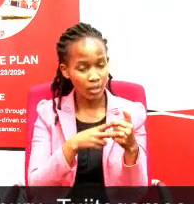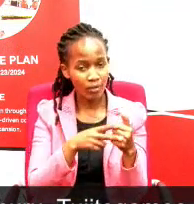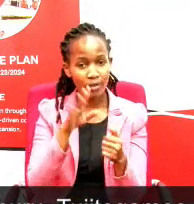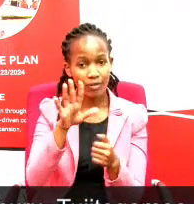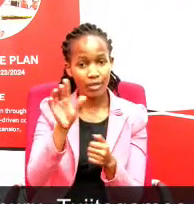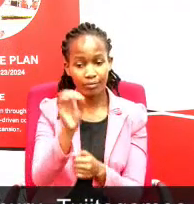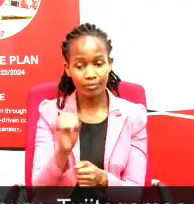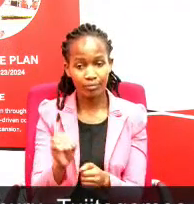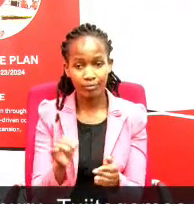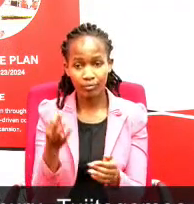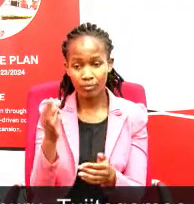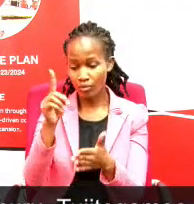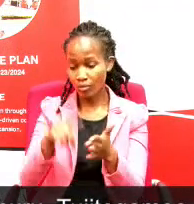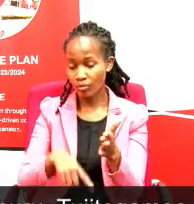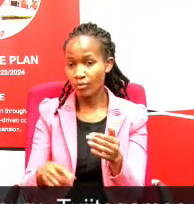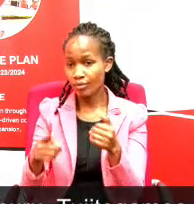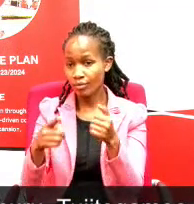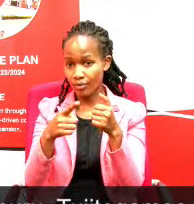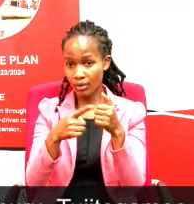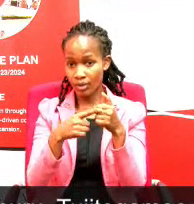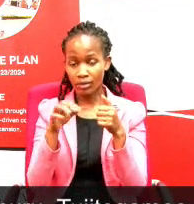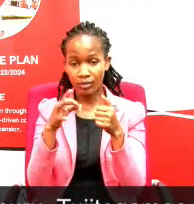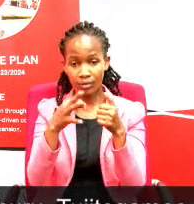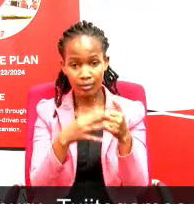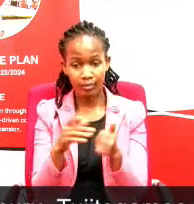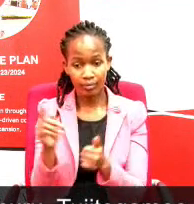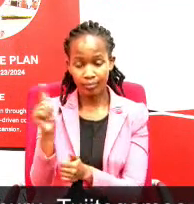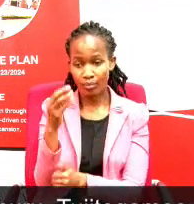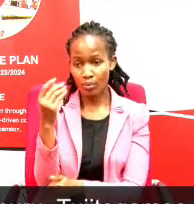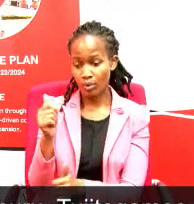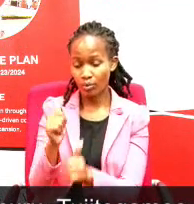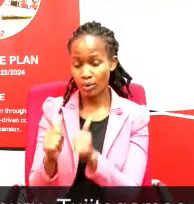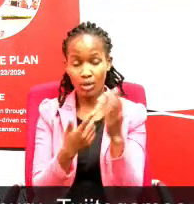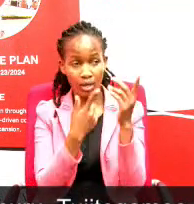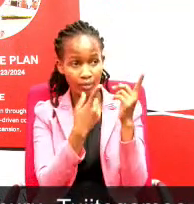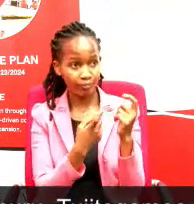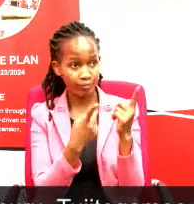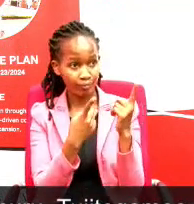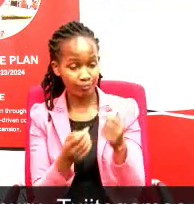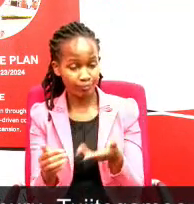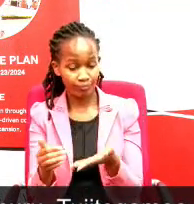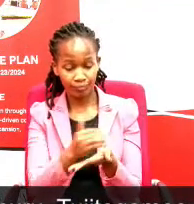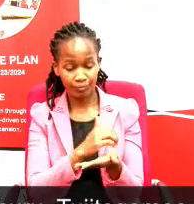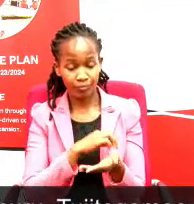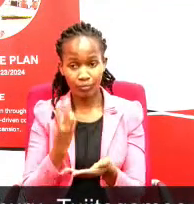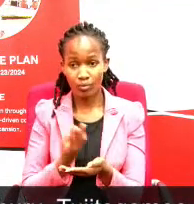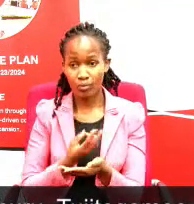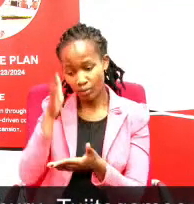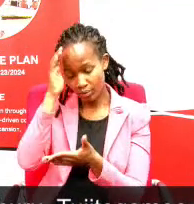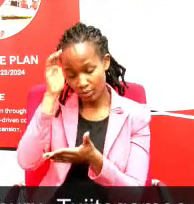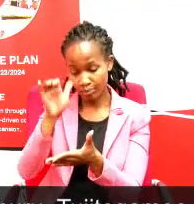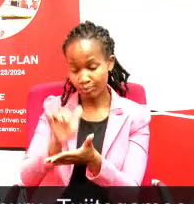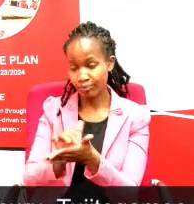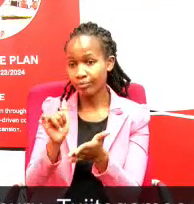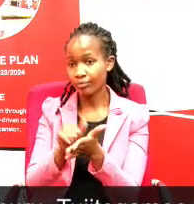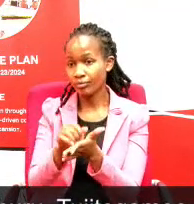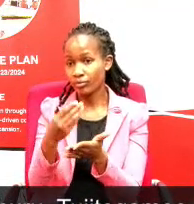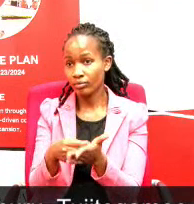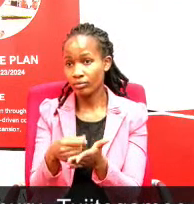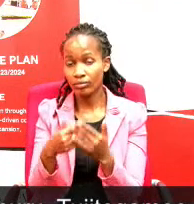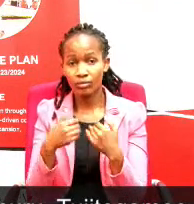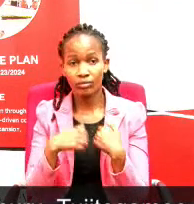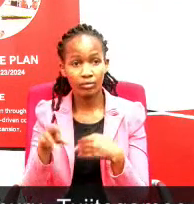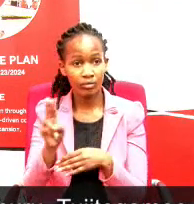1.75% of the 6.8 trillion we are expected to collect. We believe this amount demonstrates efficient use